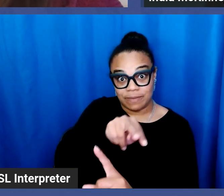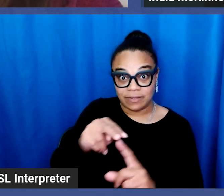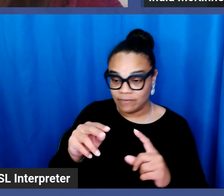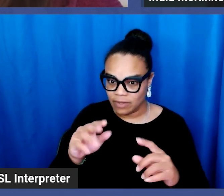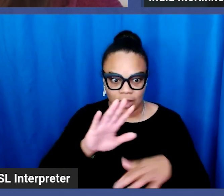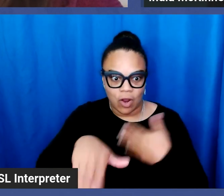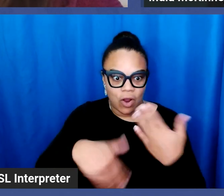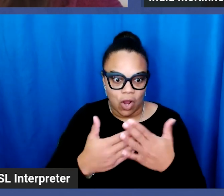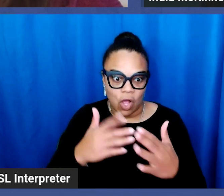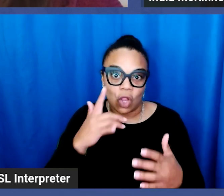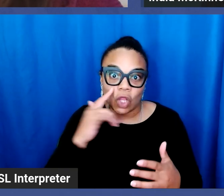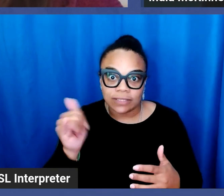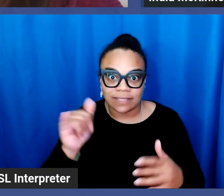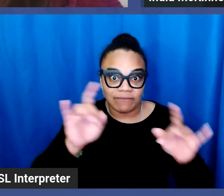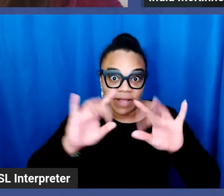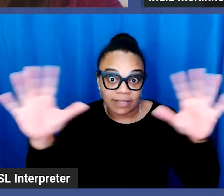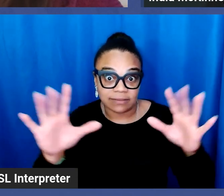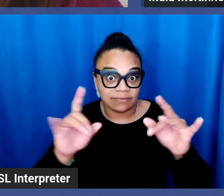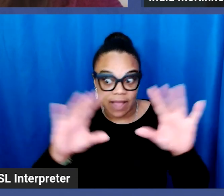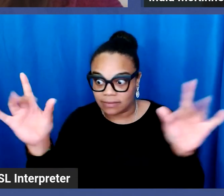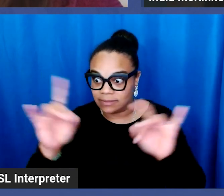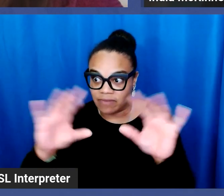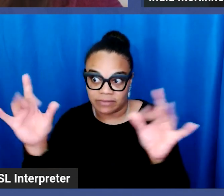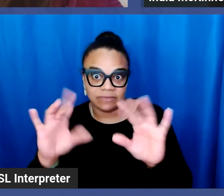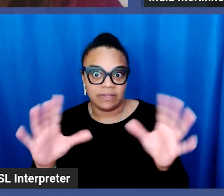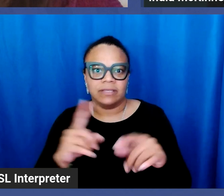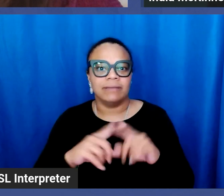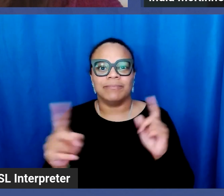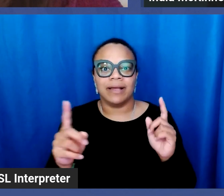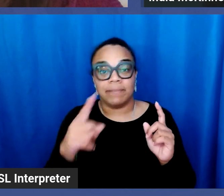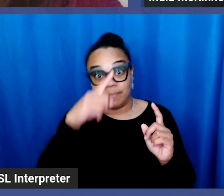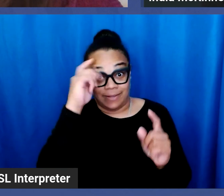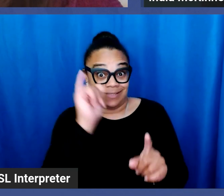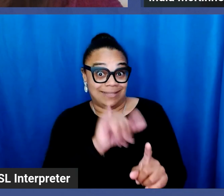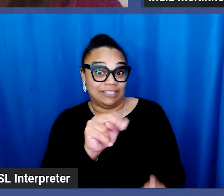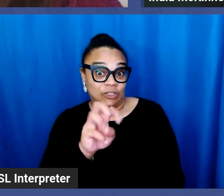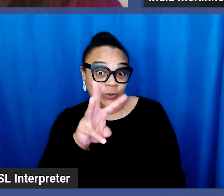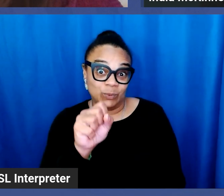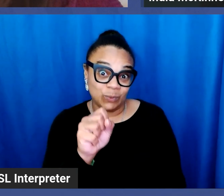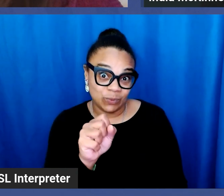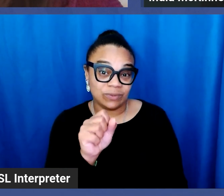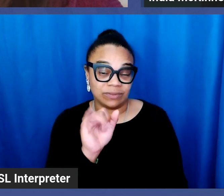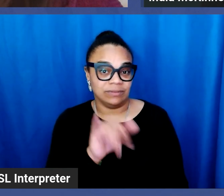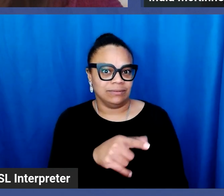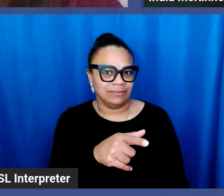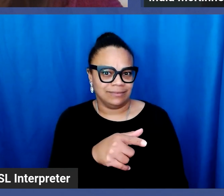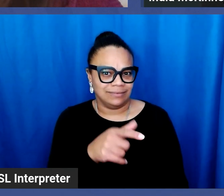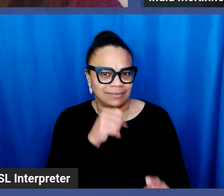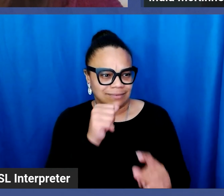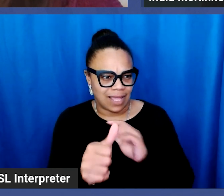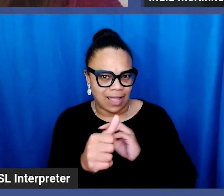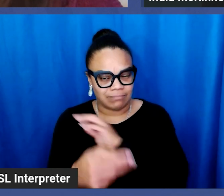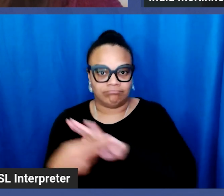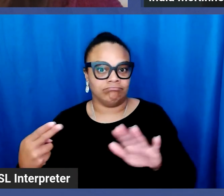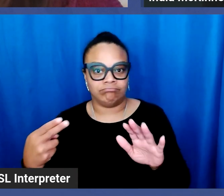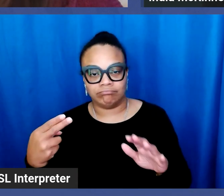the circumstances were different, it would be gratuitous violence. But it's a news event, not just straight